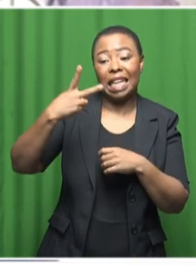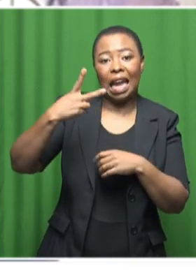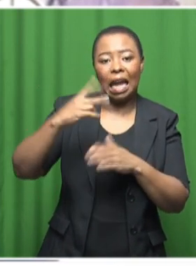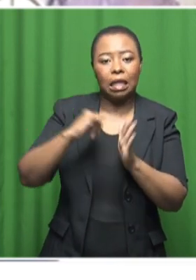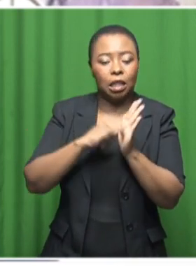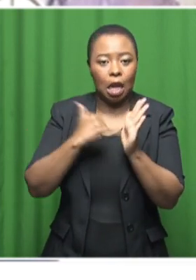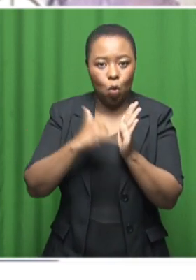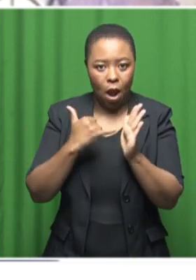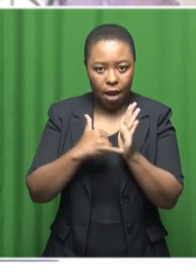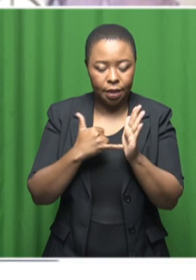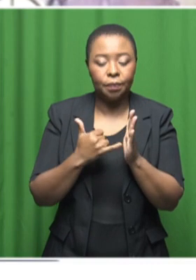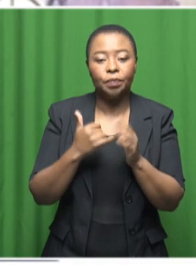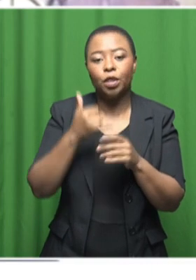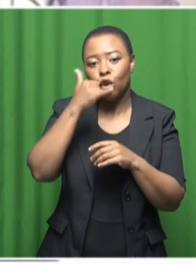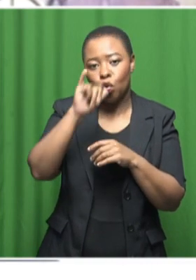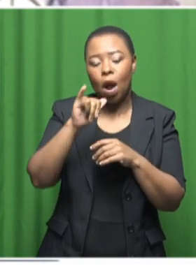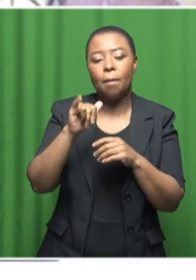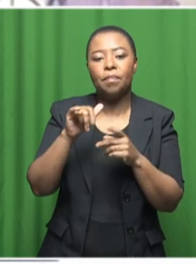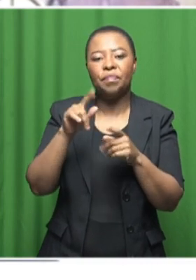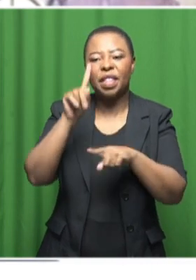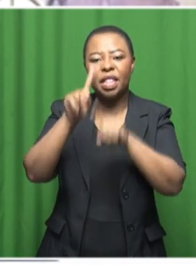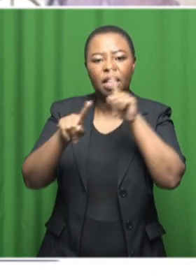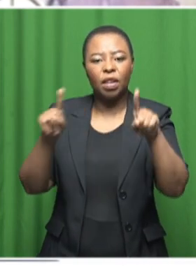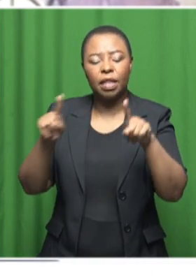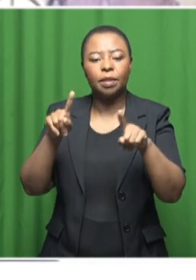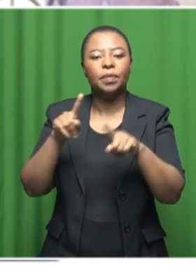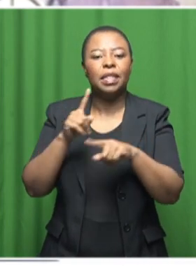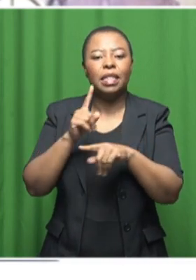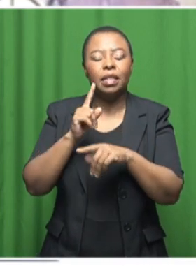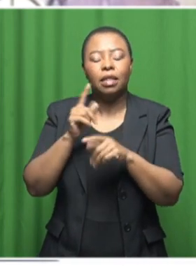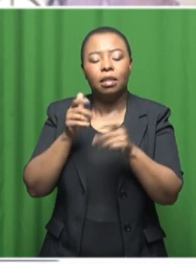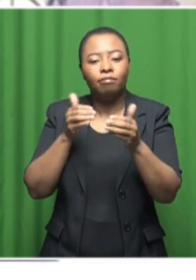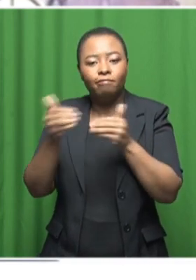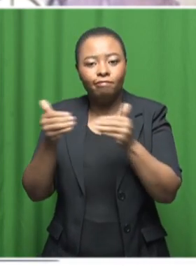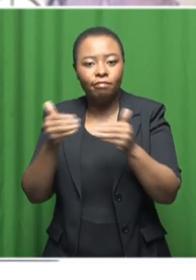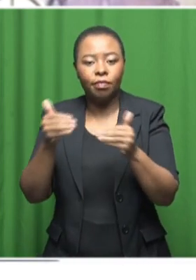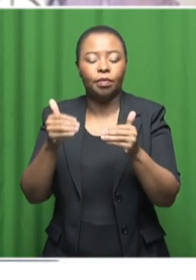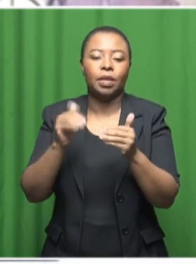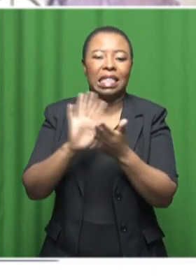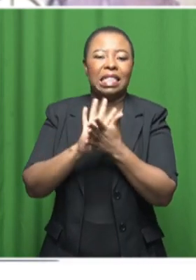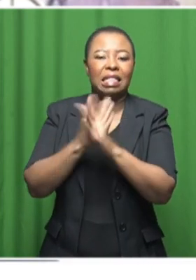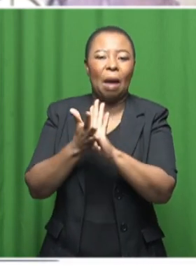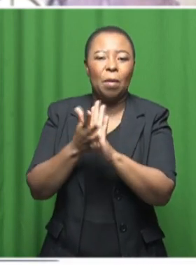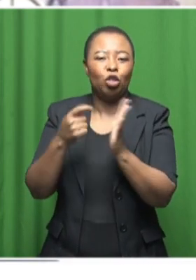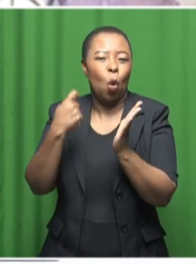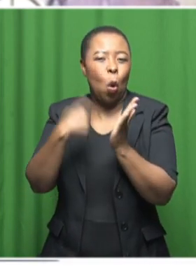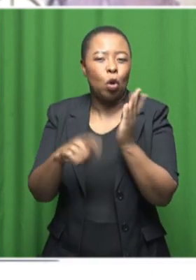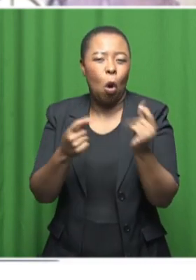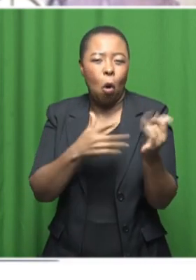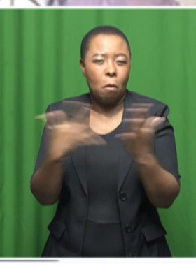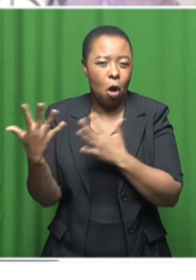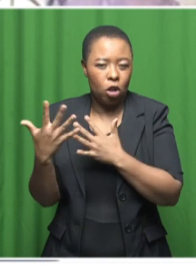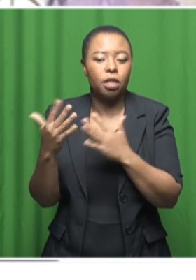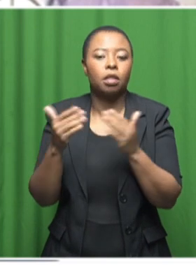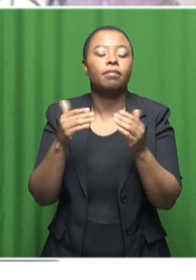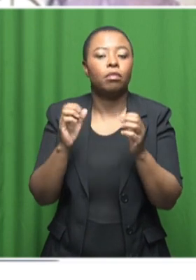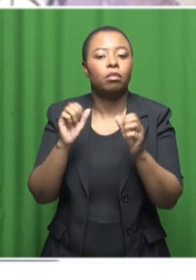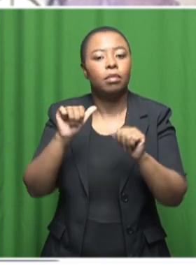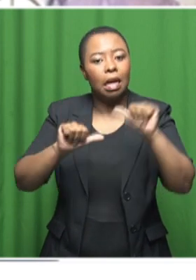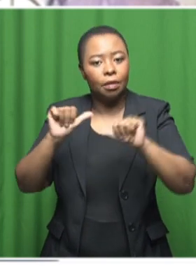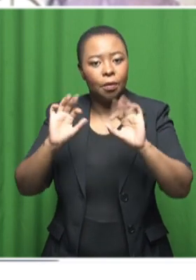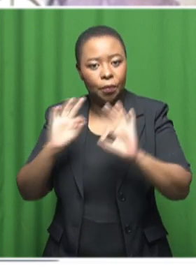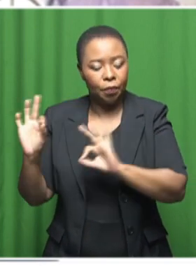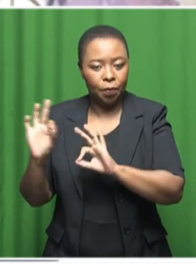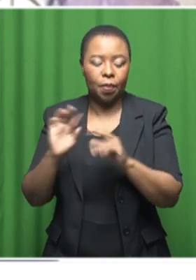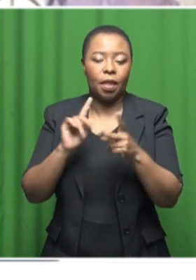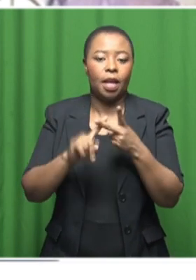was invested in the multidisciplinary technical expert assessment of the damage caused, particularly to the structure, and the